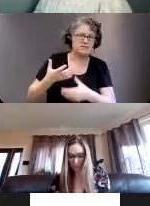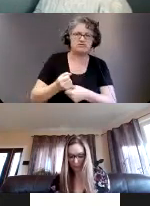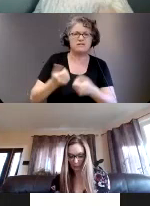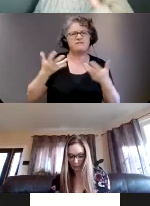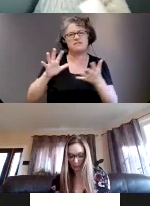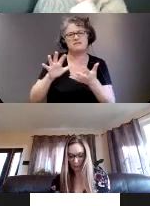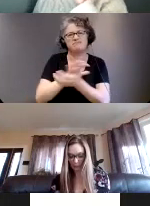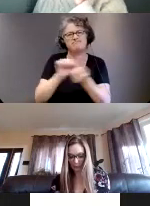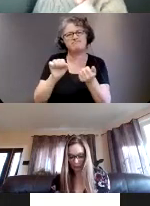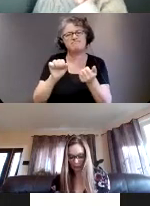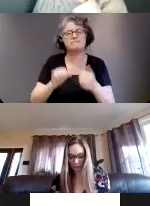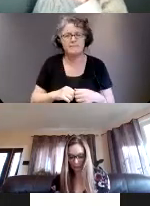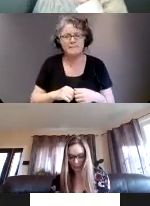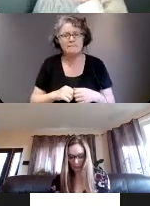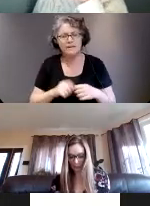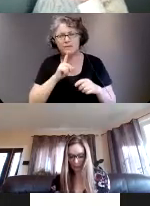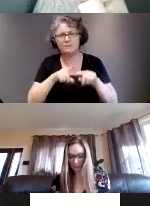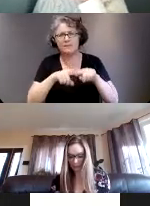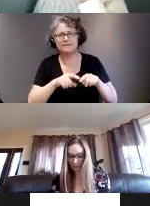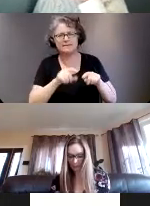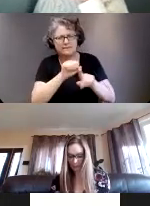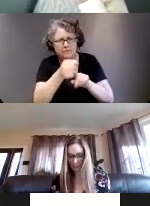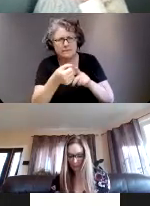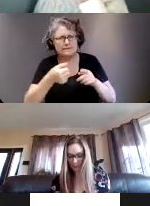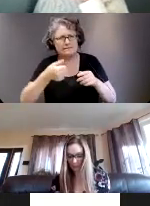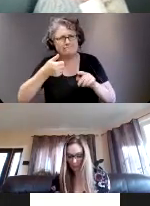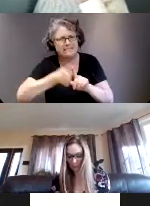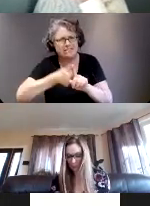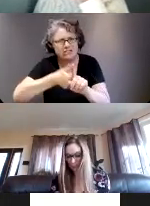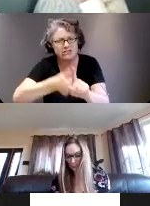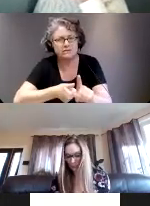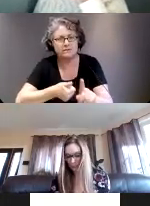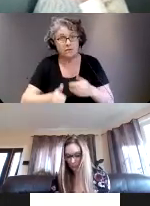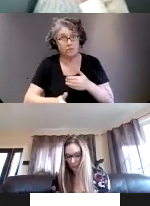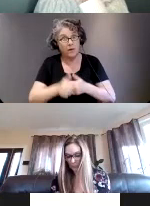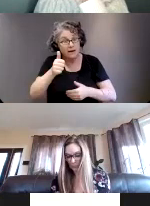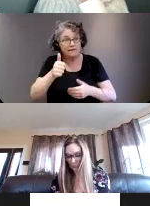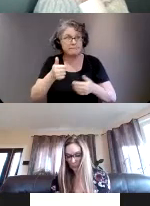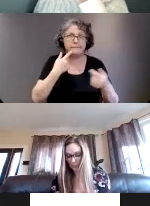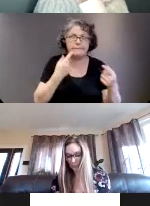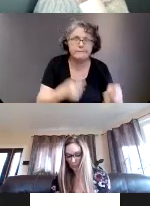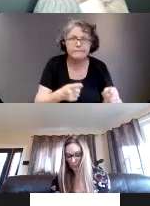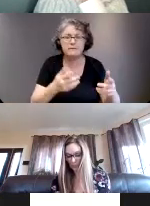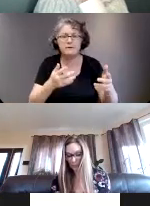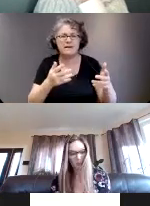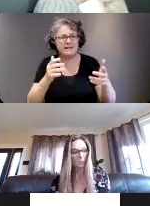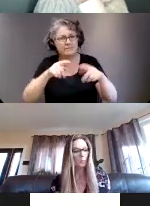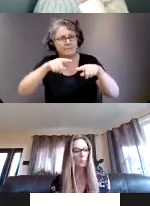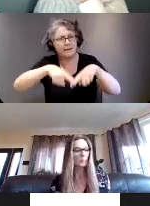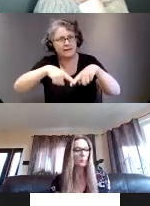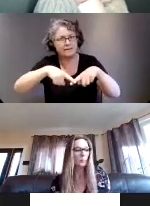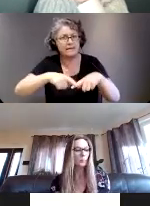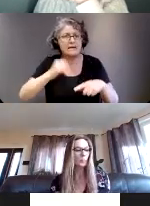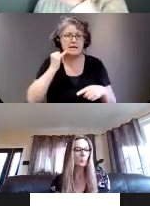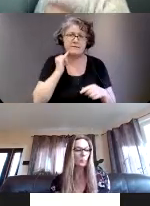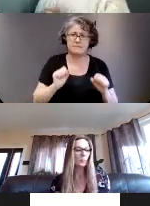So it's really dependent on that situation and if there's an imminent threat or what's happening. But if at all possible, if you